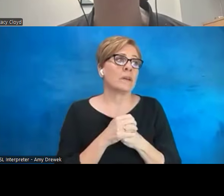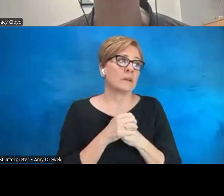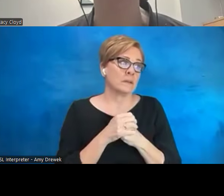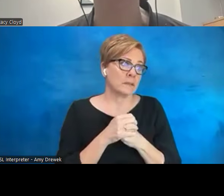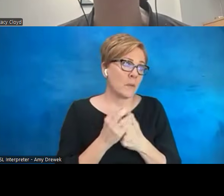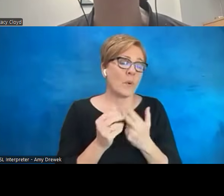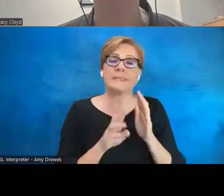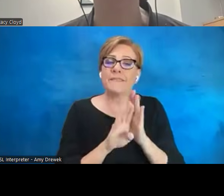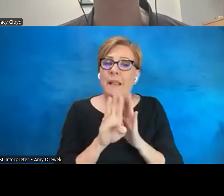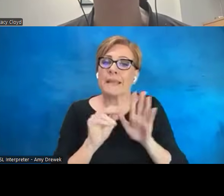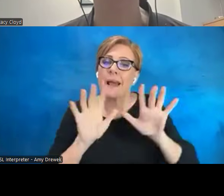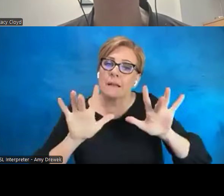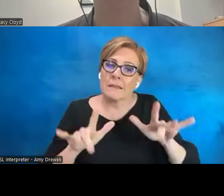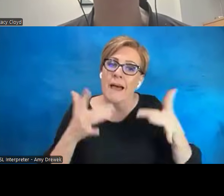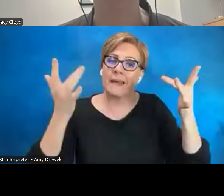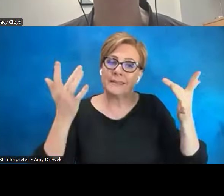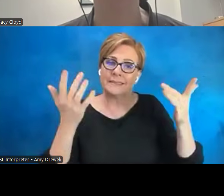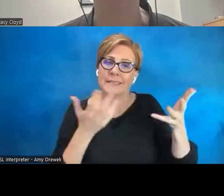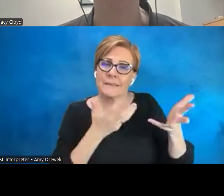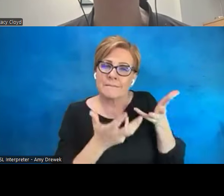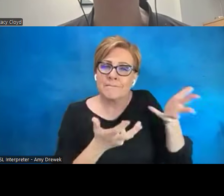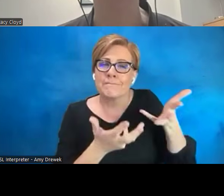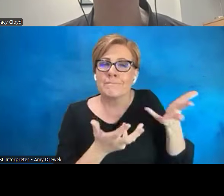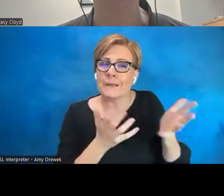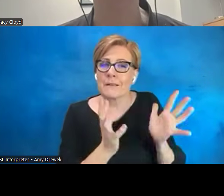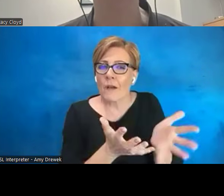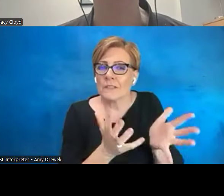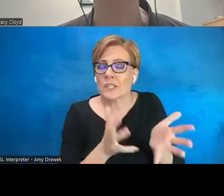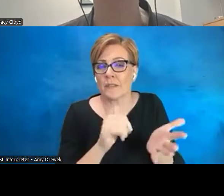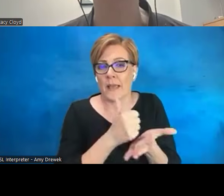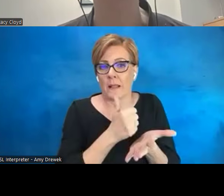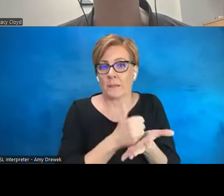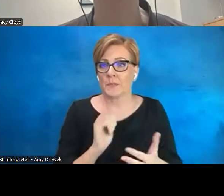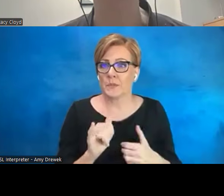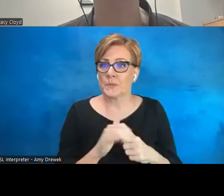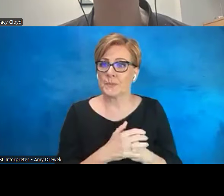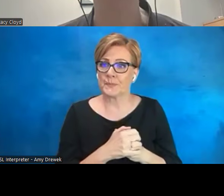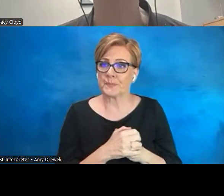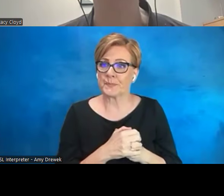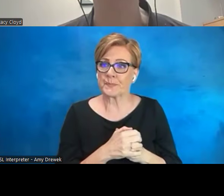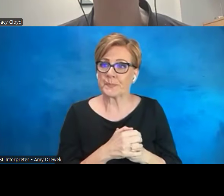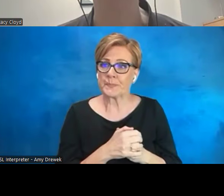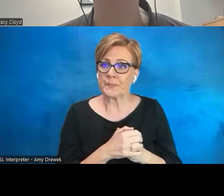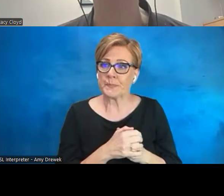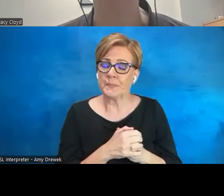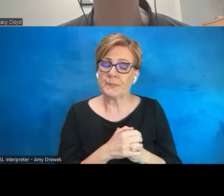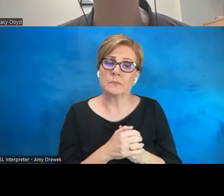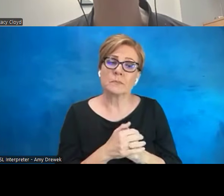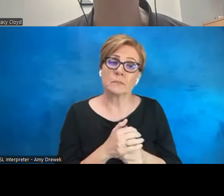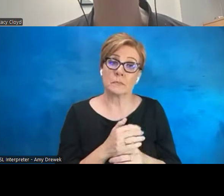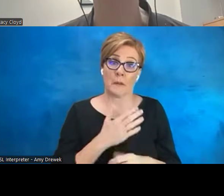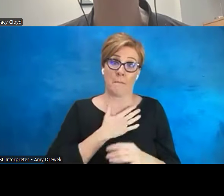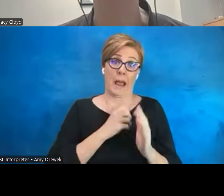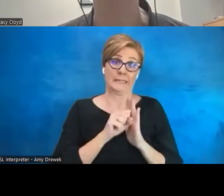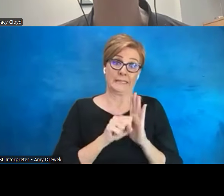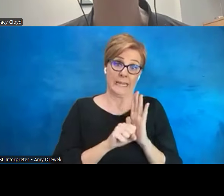light framework of conversation is helpful. Um, in my state, and because of my